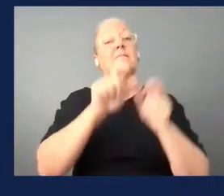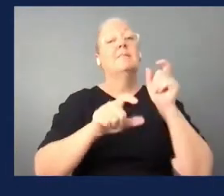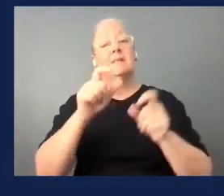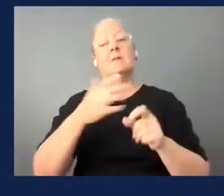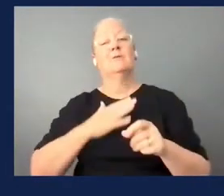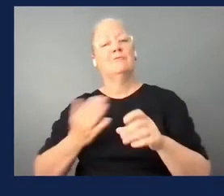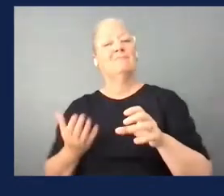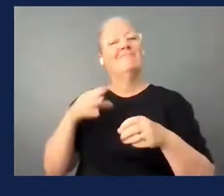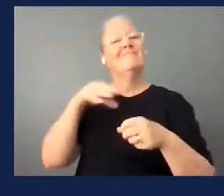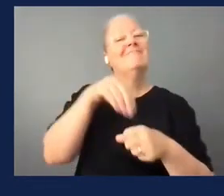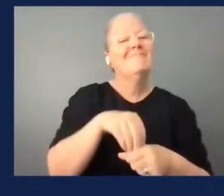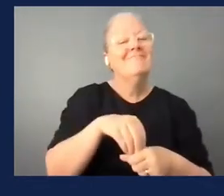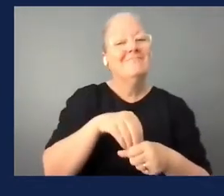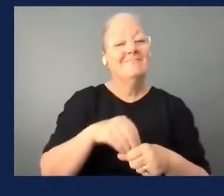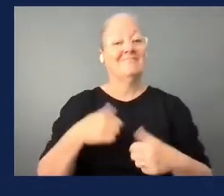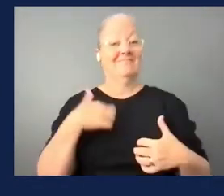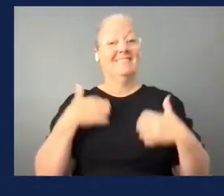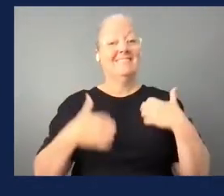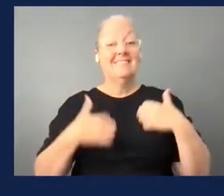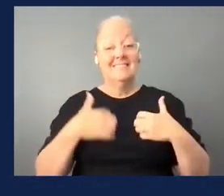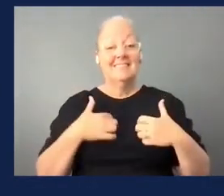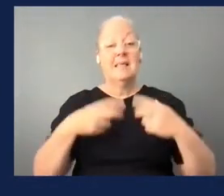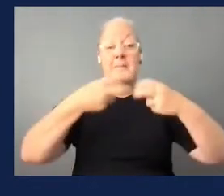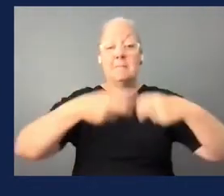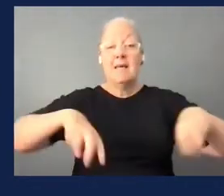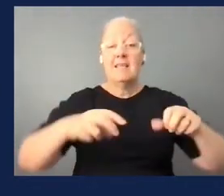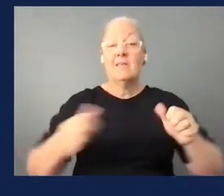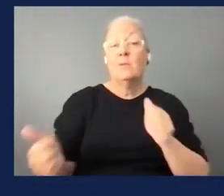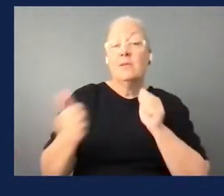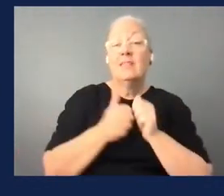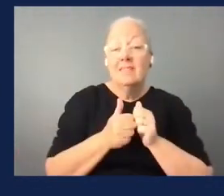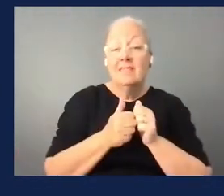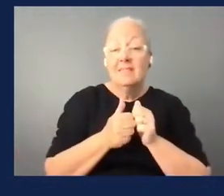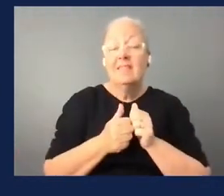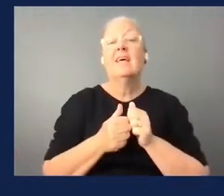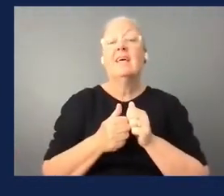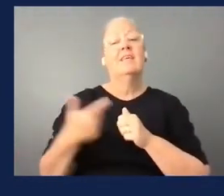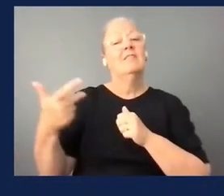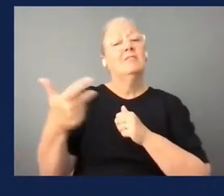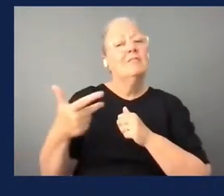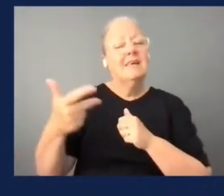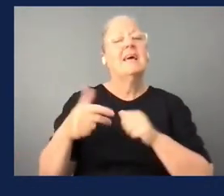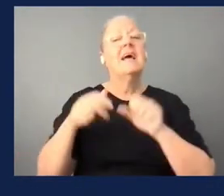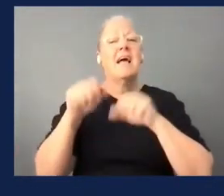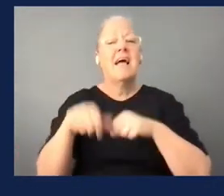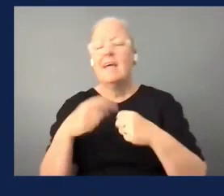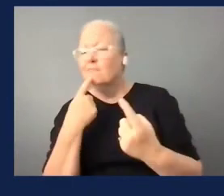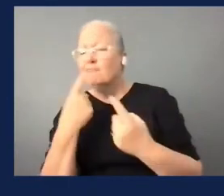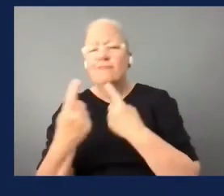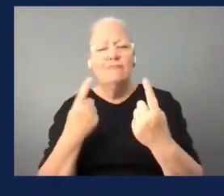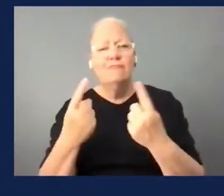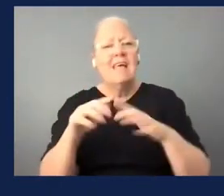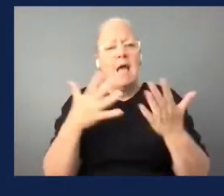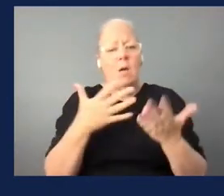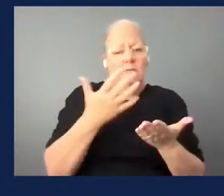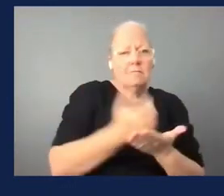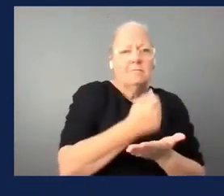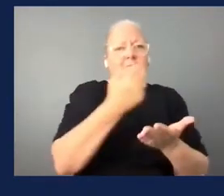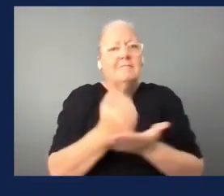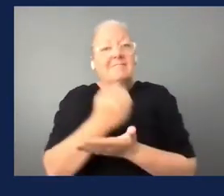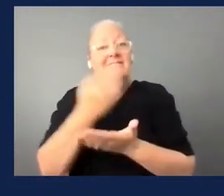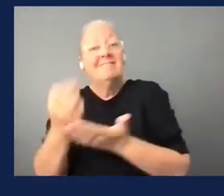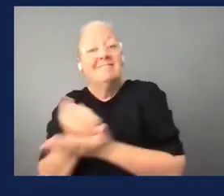so excited to have the panelists that we have who will be able to tell us more about how this is already being achieved and what more still needs to